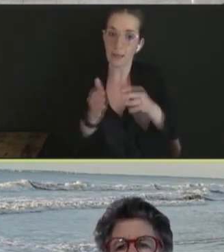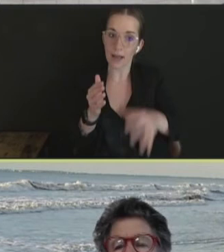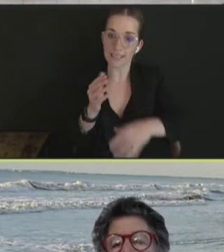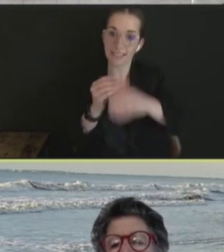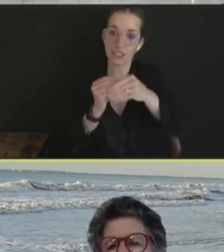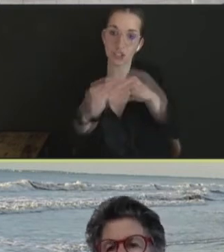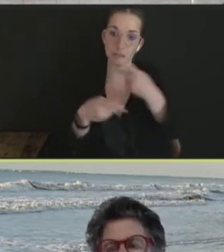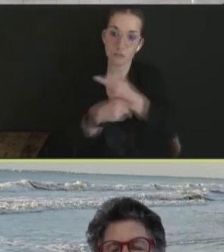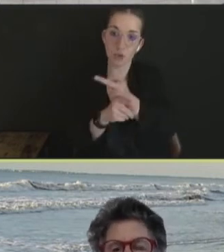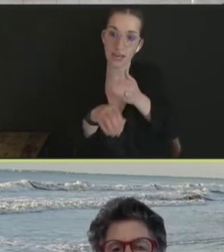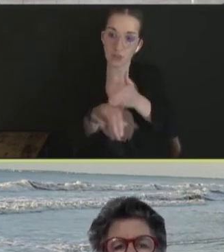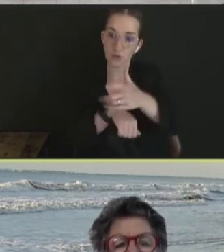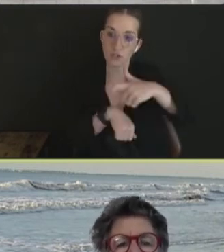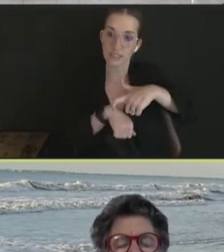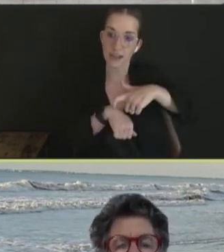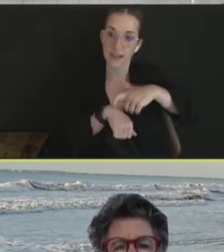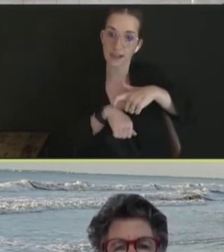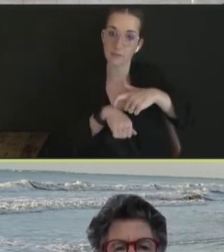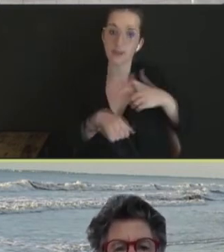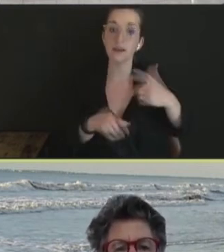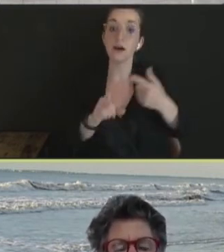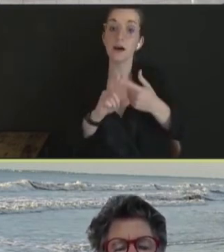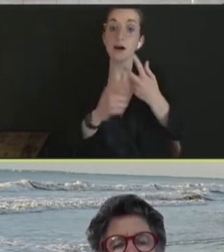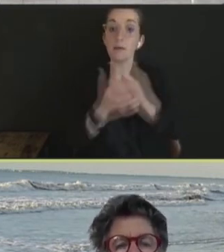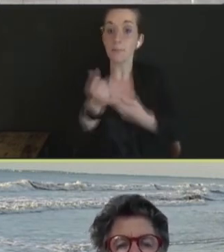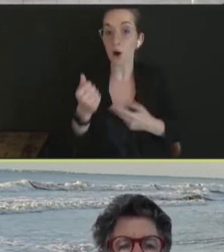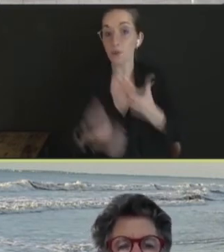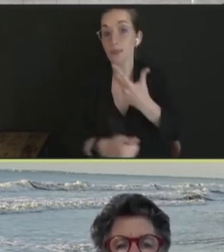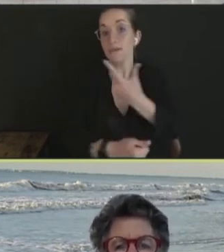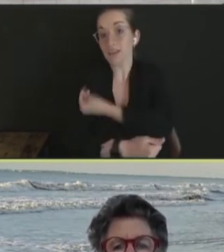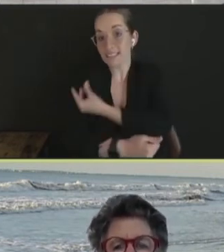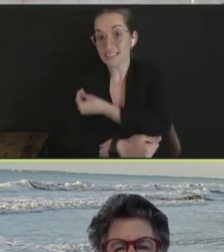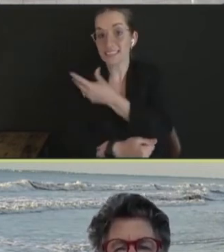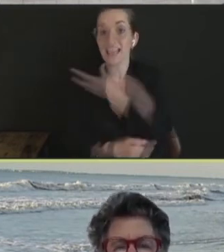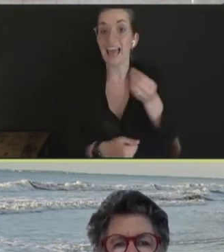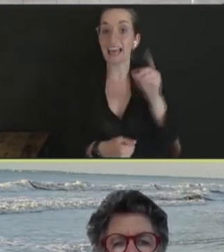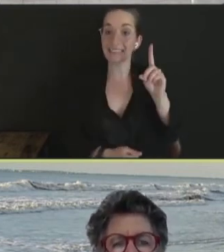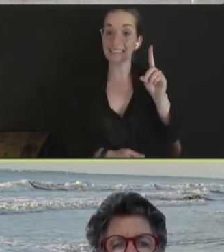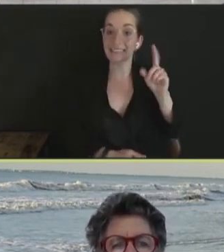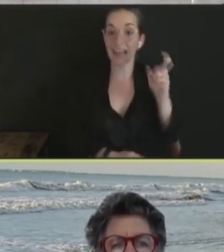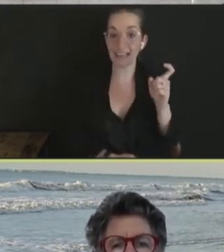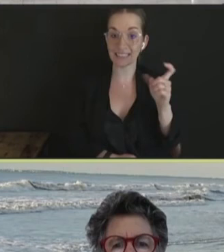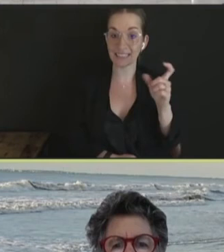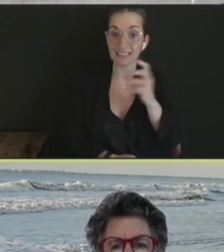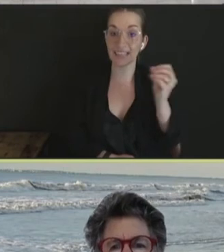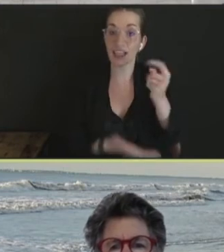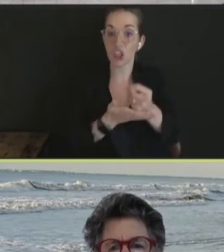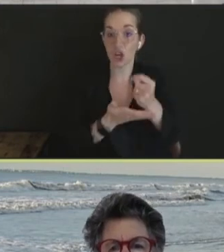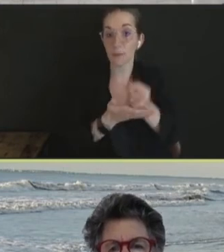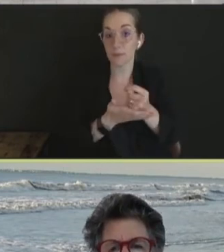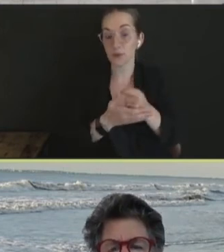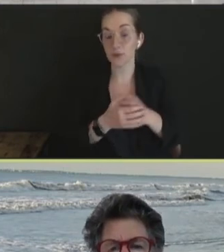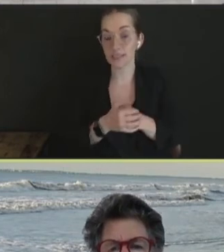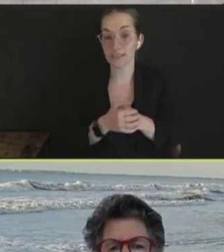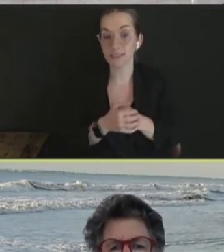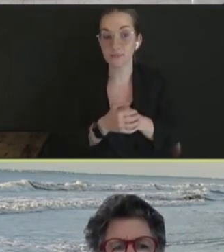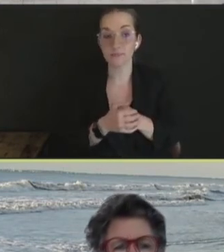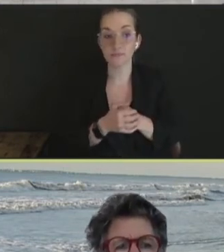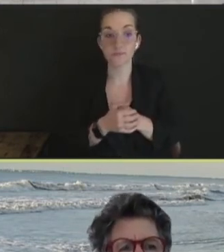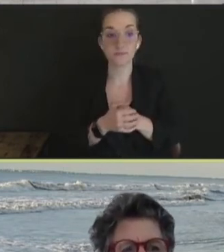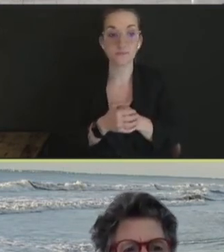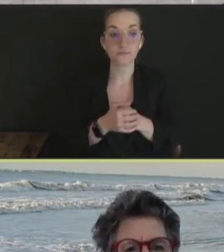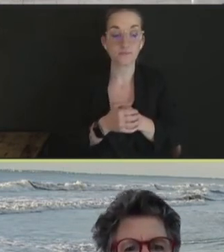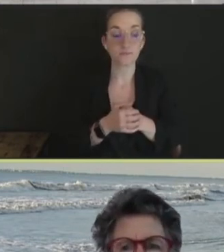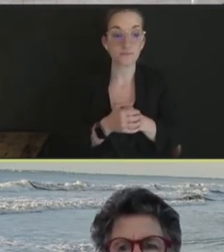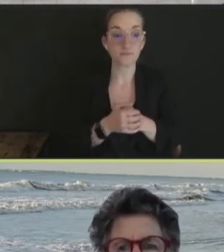vaccines and, frankly, diagnostics and therapeutics, particularly right now, monoclonal antibodies. Next slide.